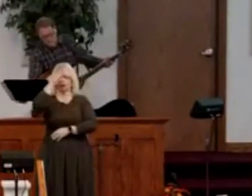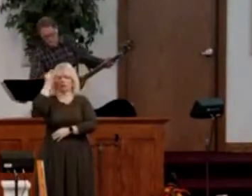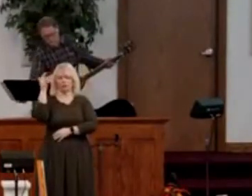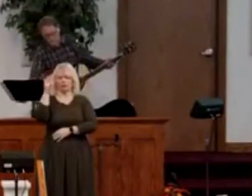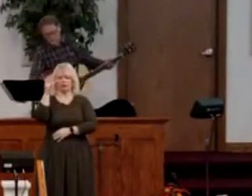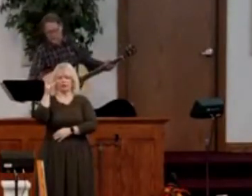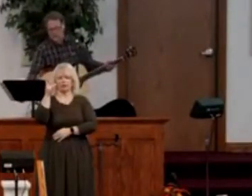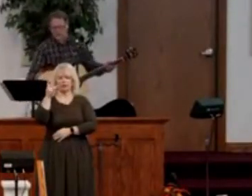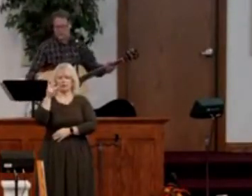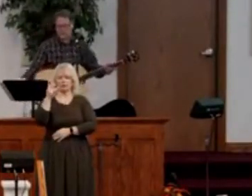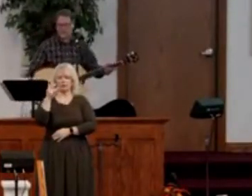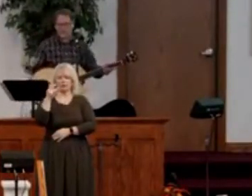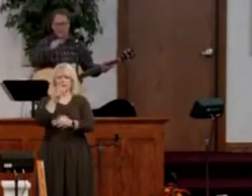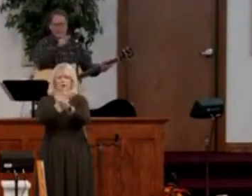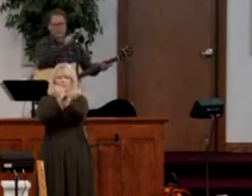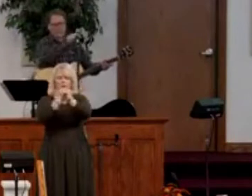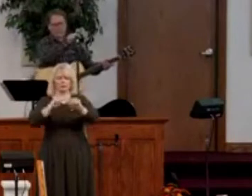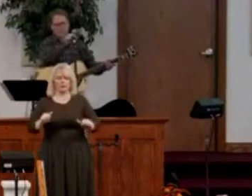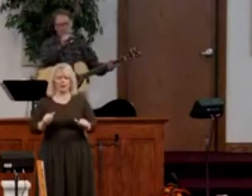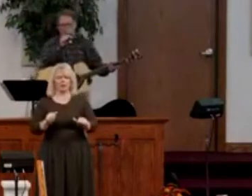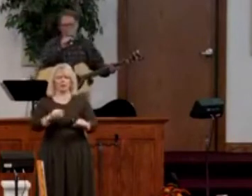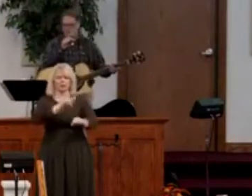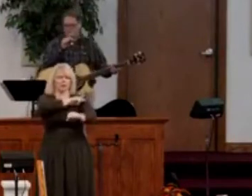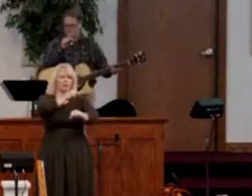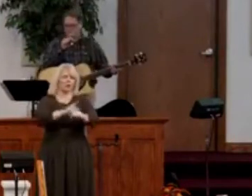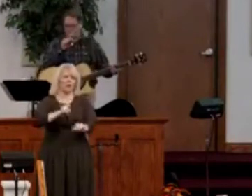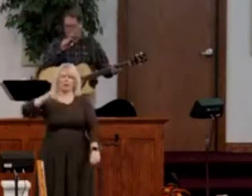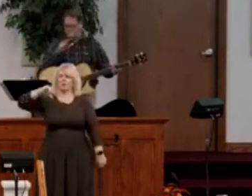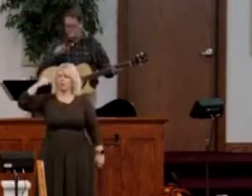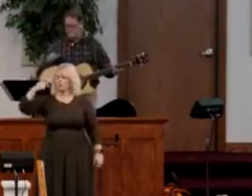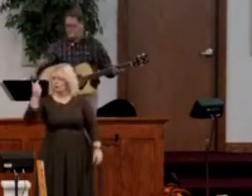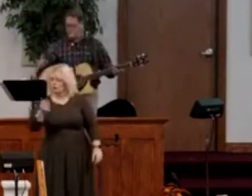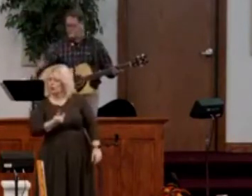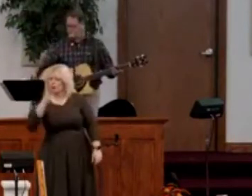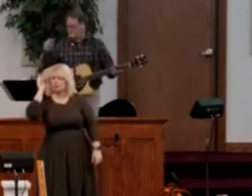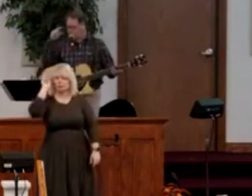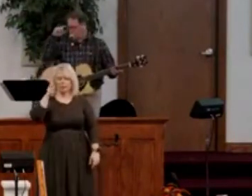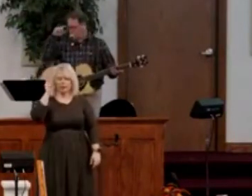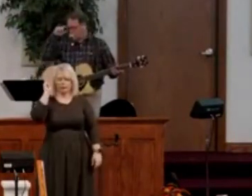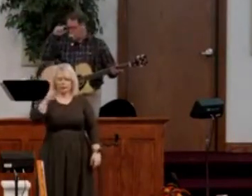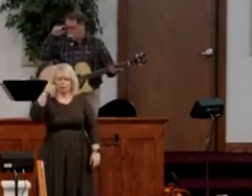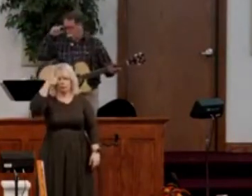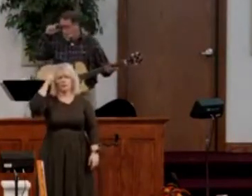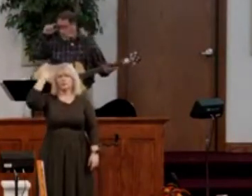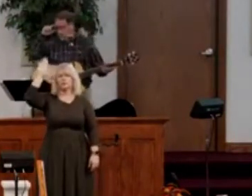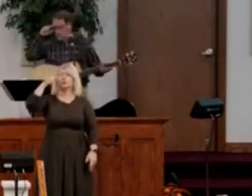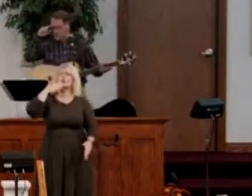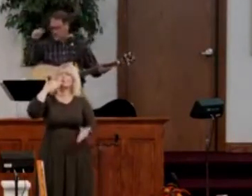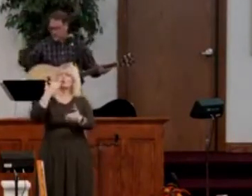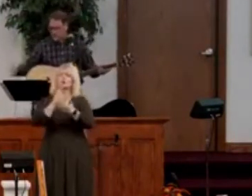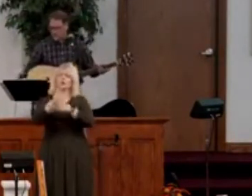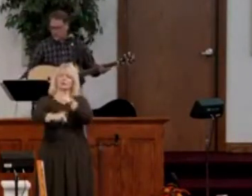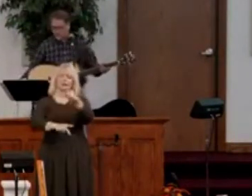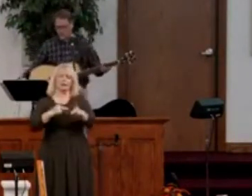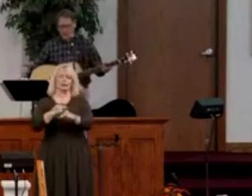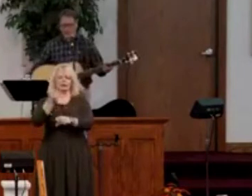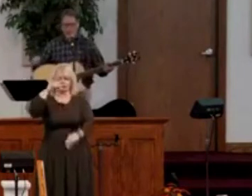nourishment and our power and our salvation and our grace and the message itself comes because of your goodness and kindness to